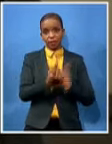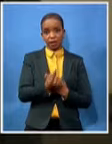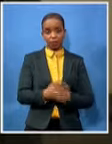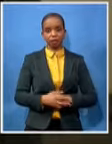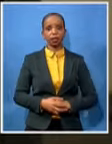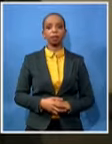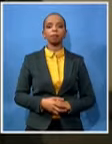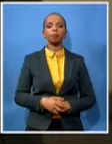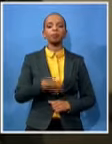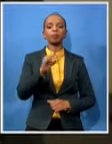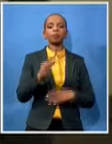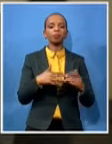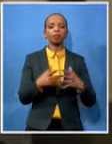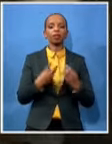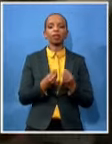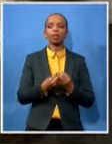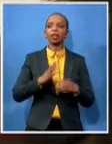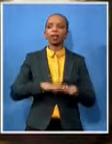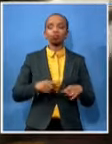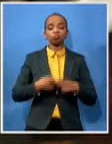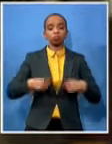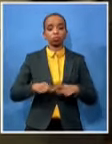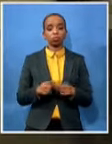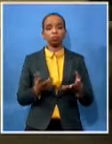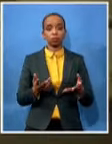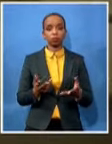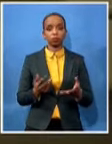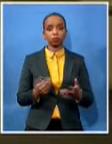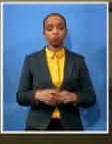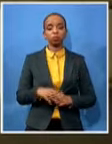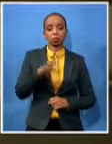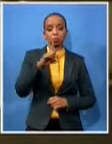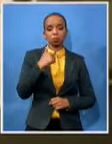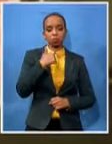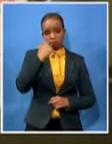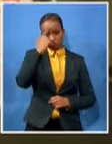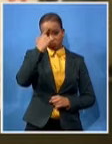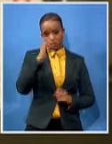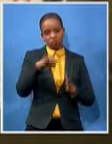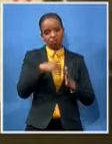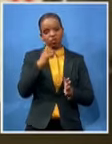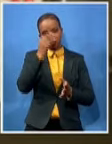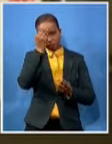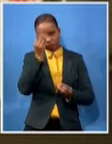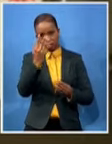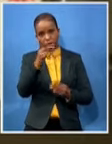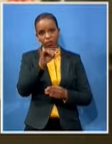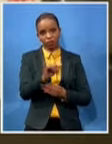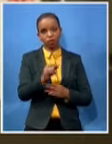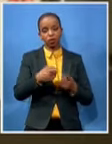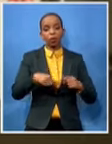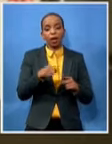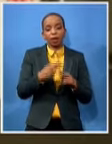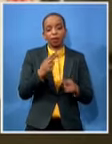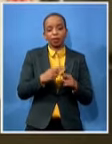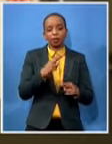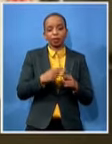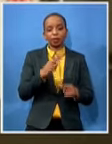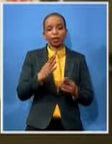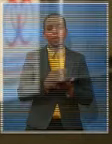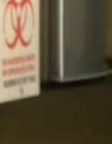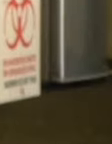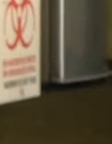to indicate that we are finalizing some of the contracting for the volunteers so that they get remunerated in